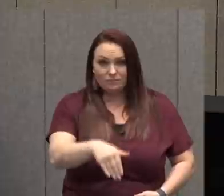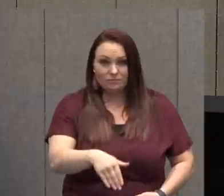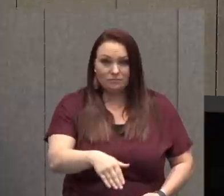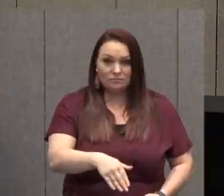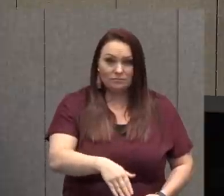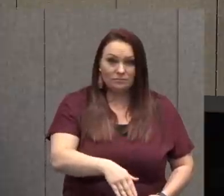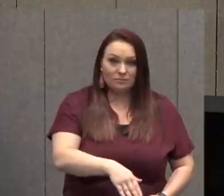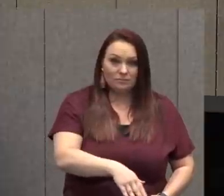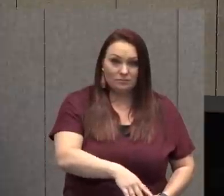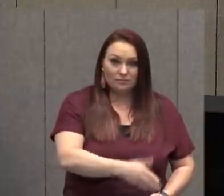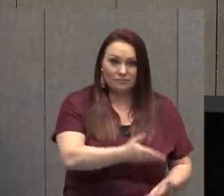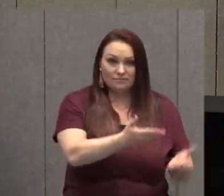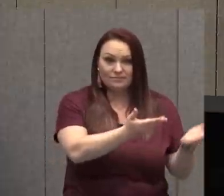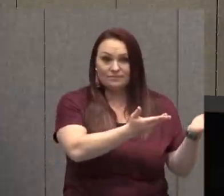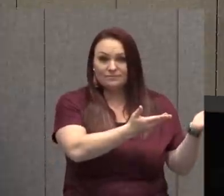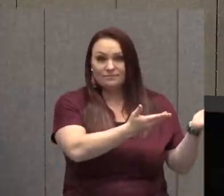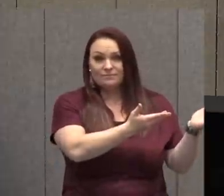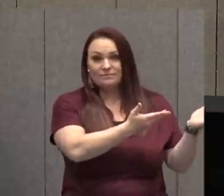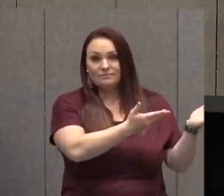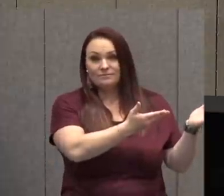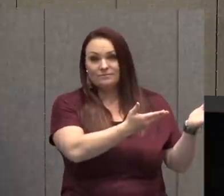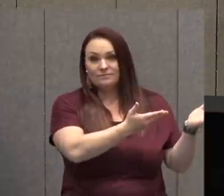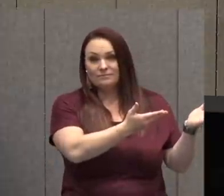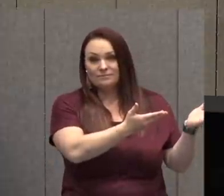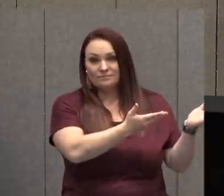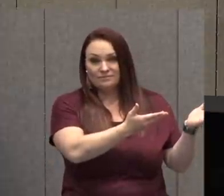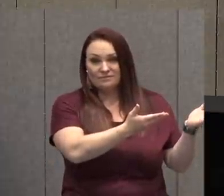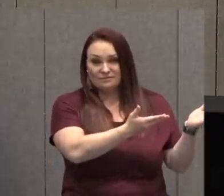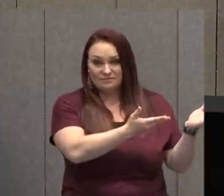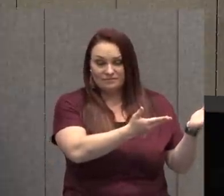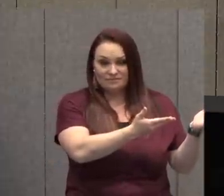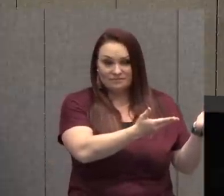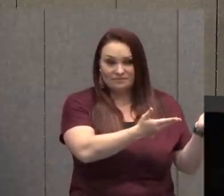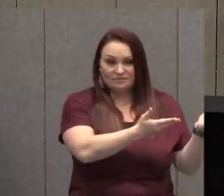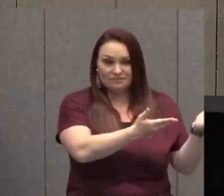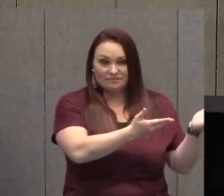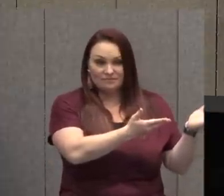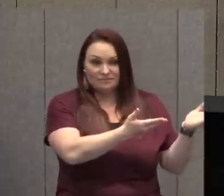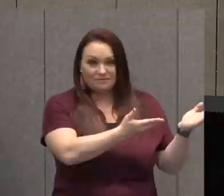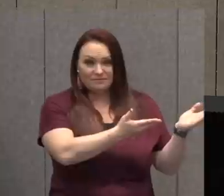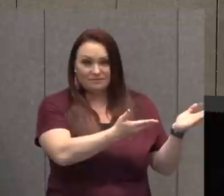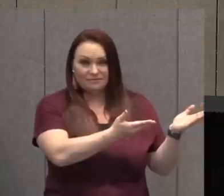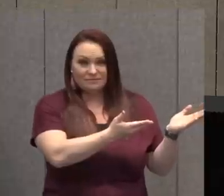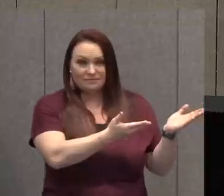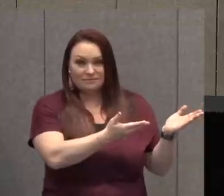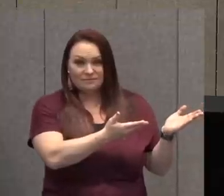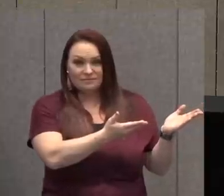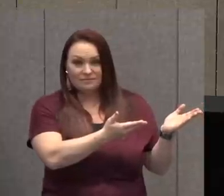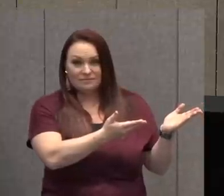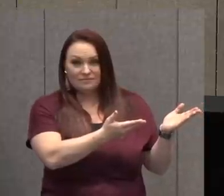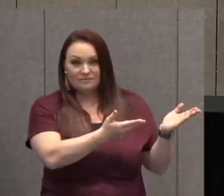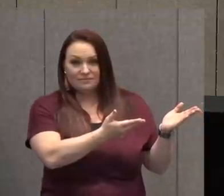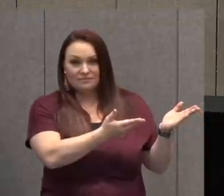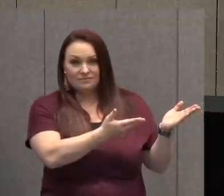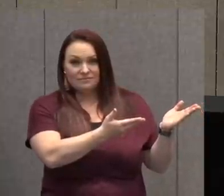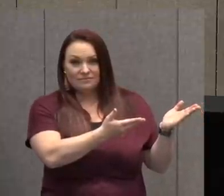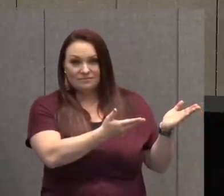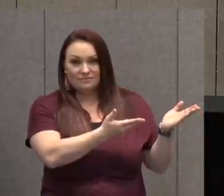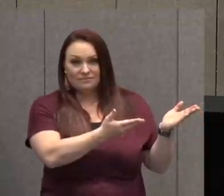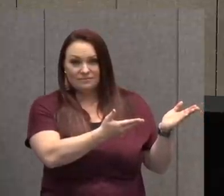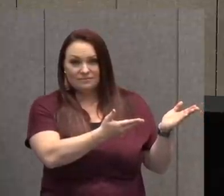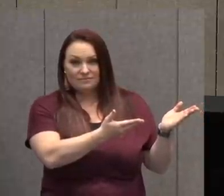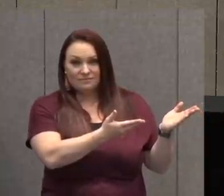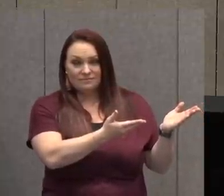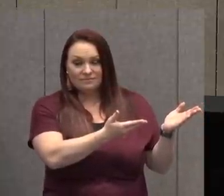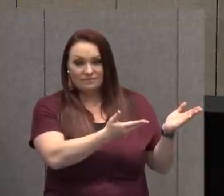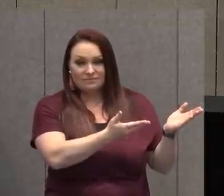up and around and move our whole body, waking up our left side and our right side of our brains,